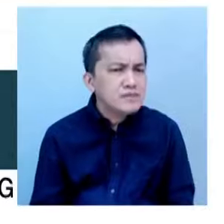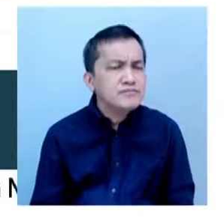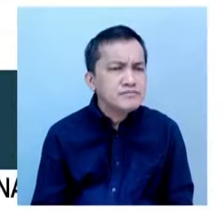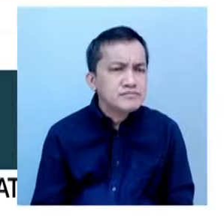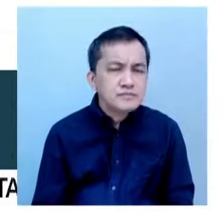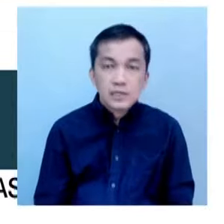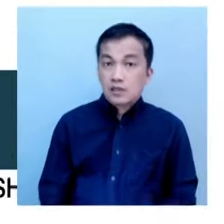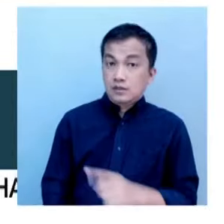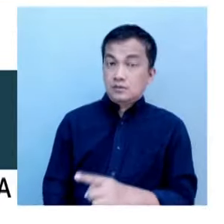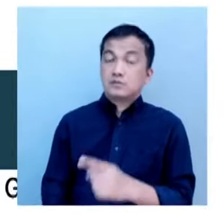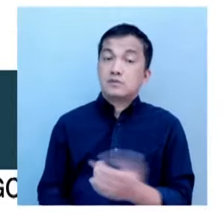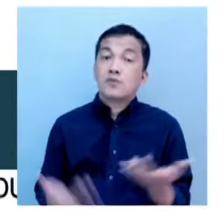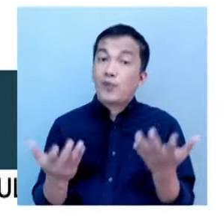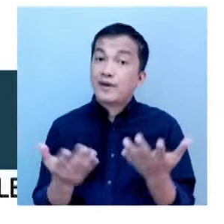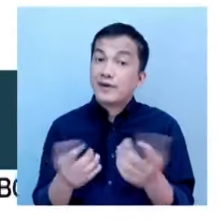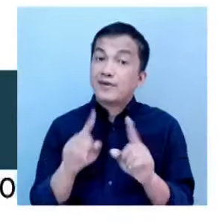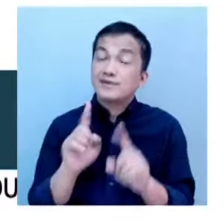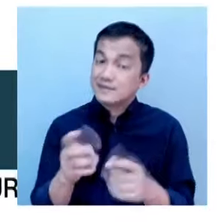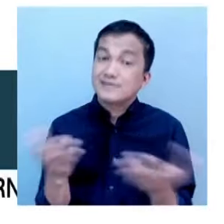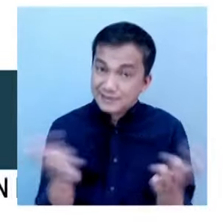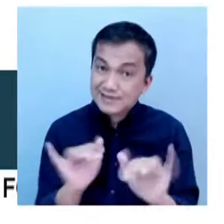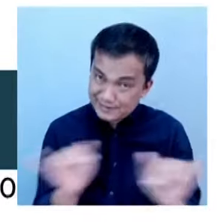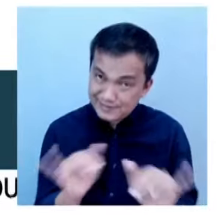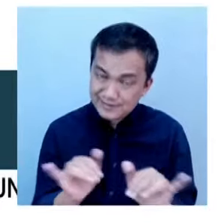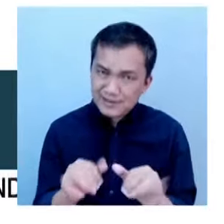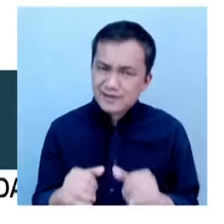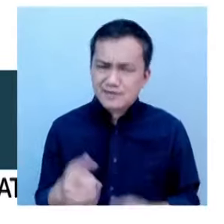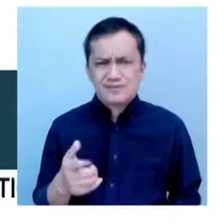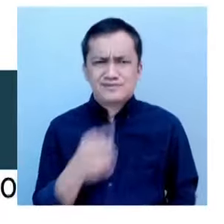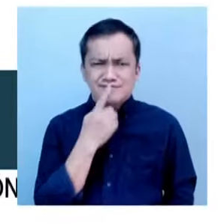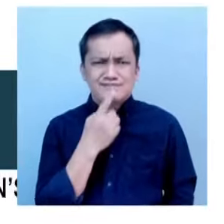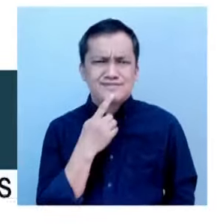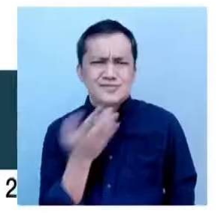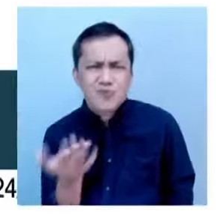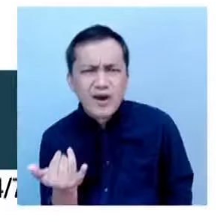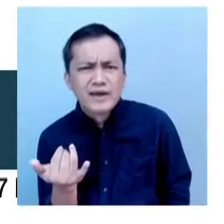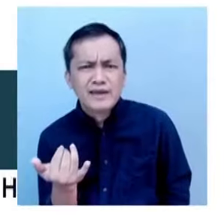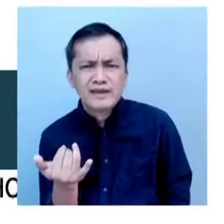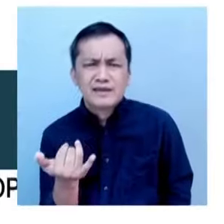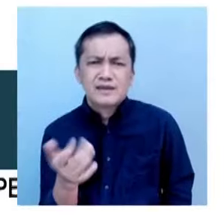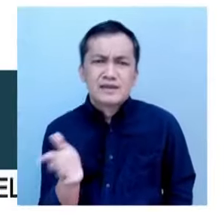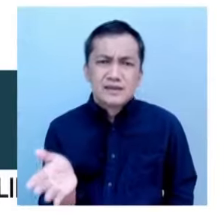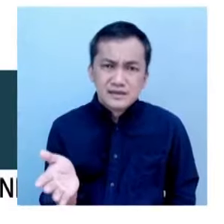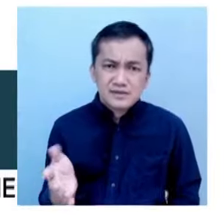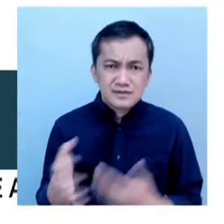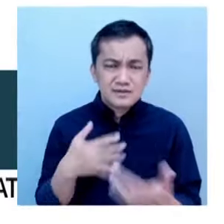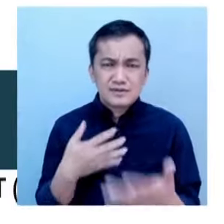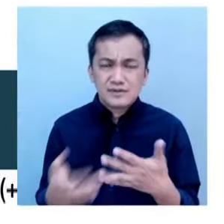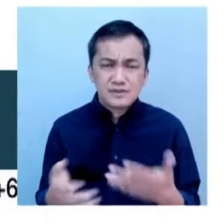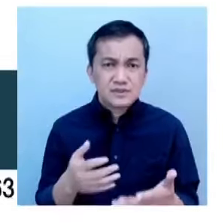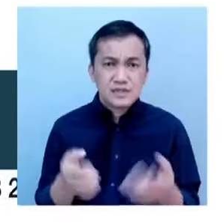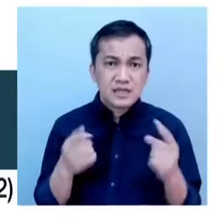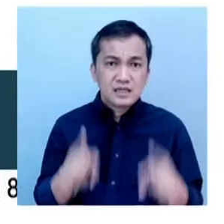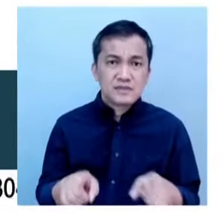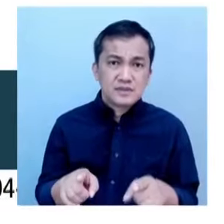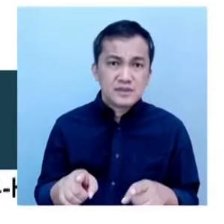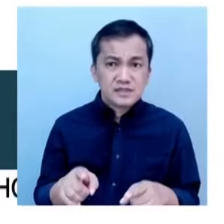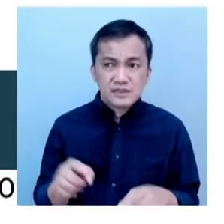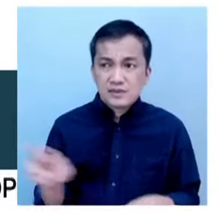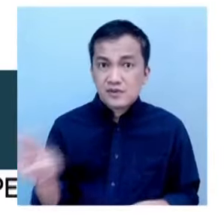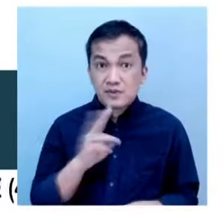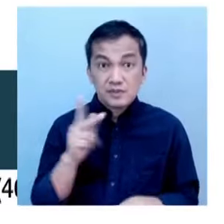That's actually what I wanted to ask you as well. How does that make sense that despite what is happening in the West Philippine Sea,